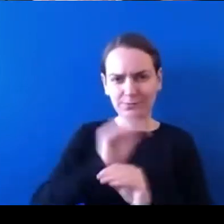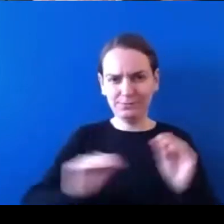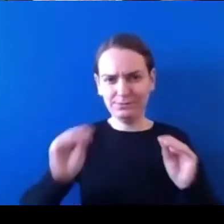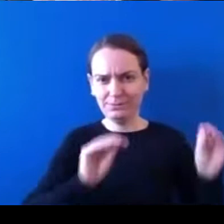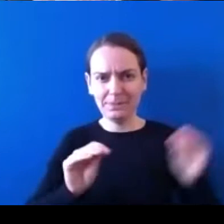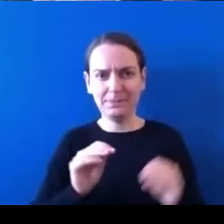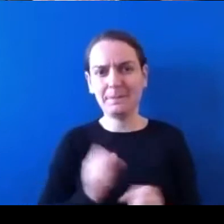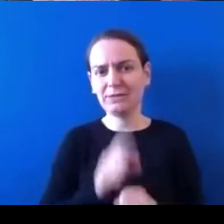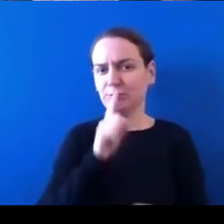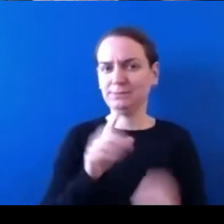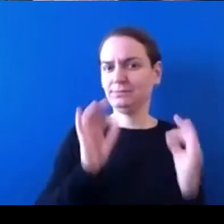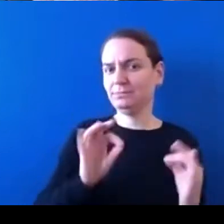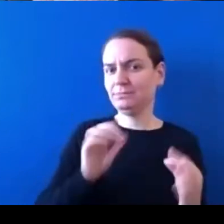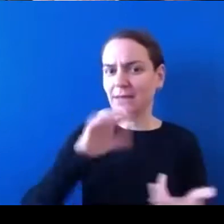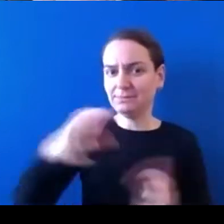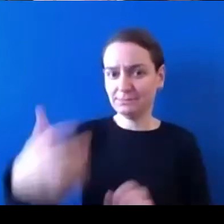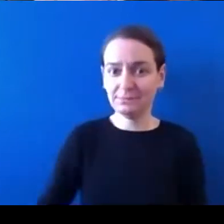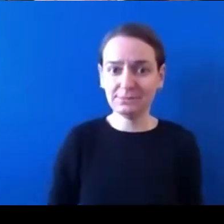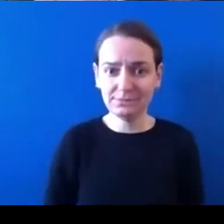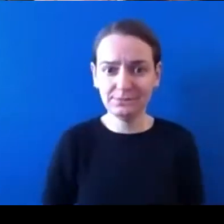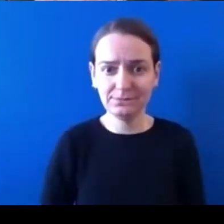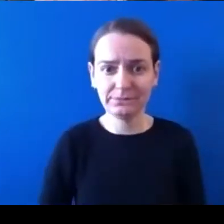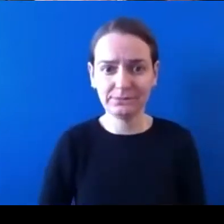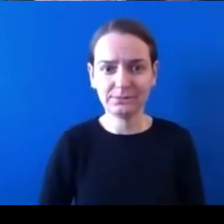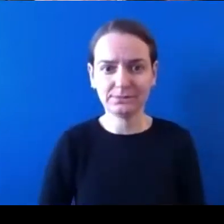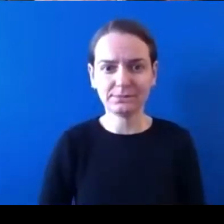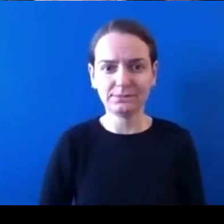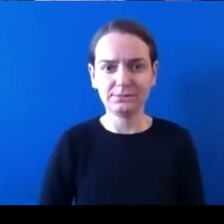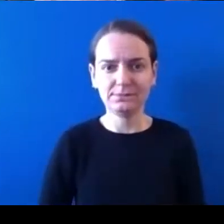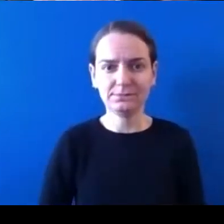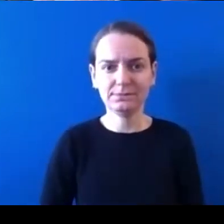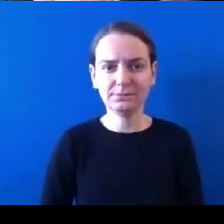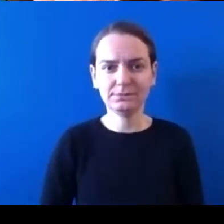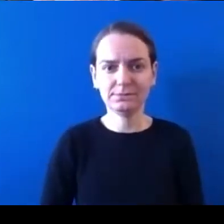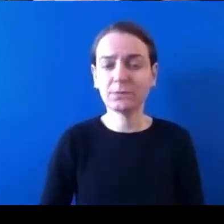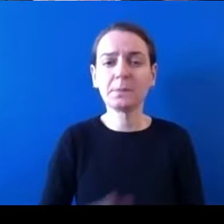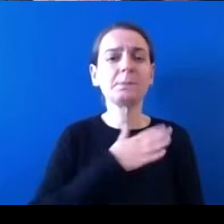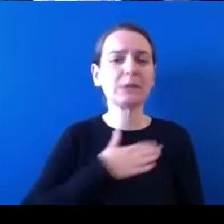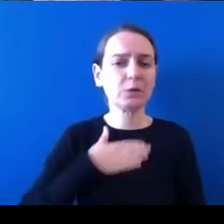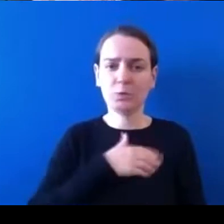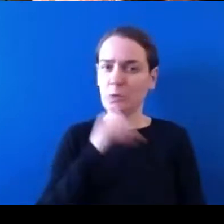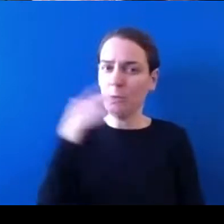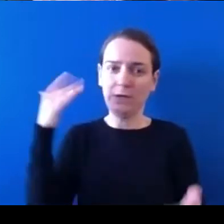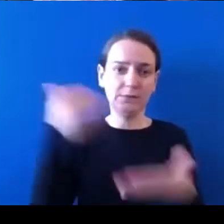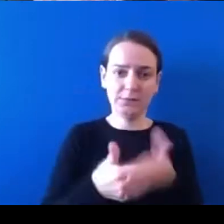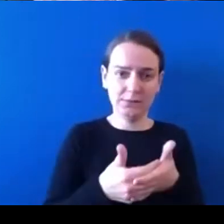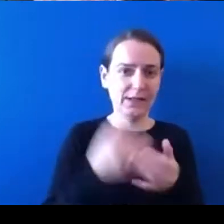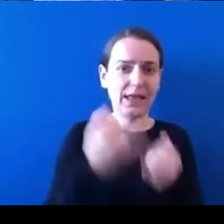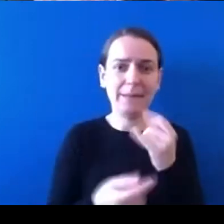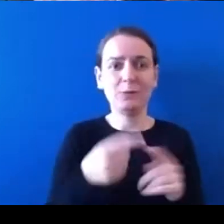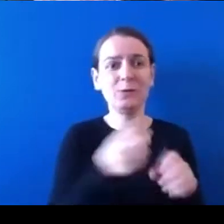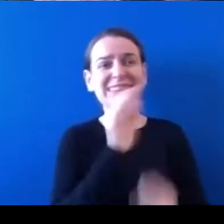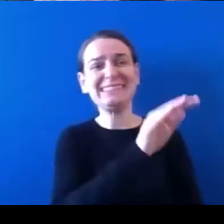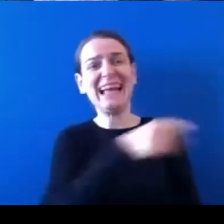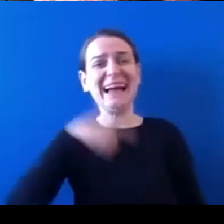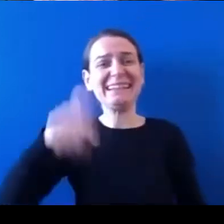the first week of school. You will need your class schedule and your book list. You should request